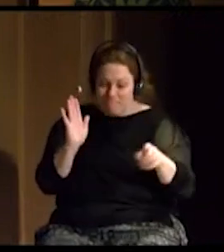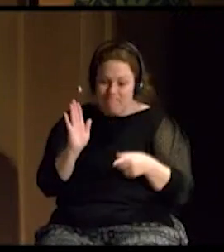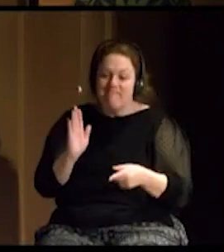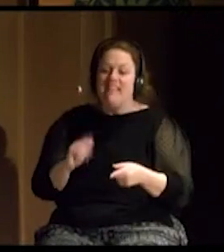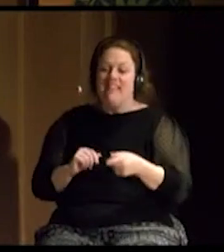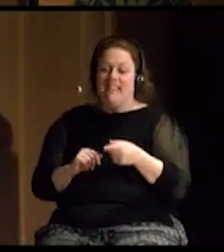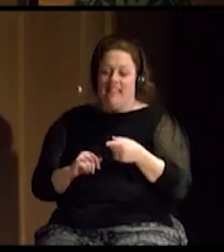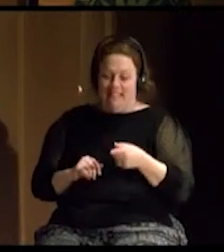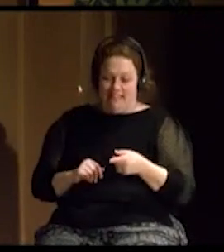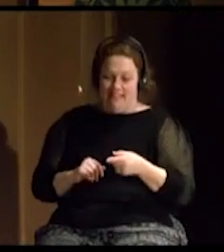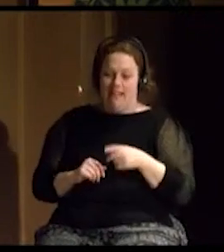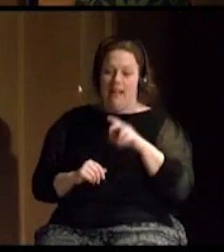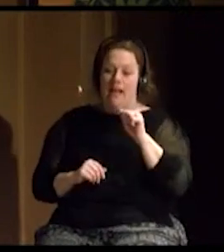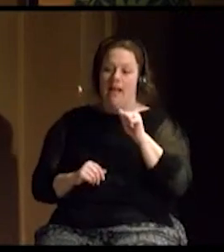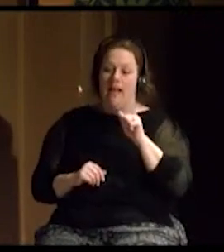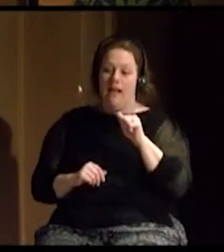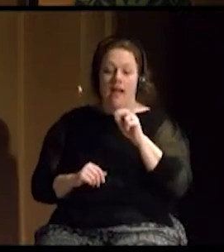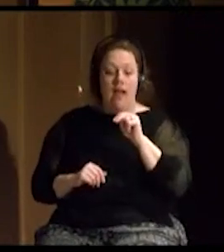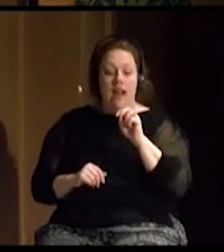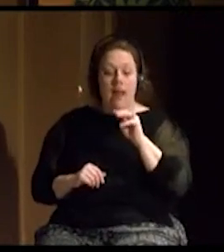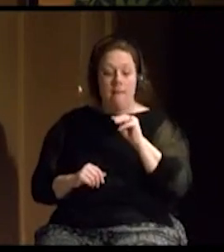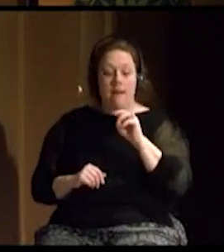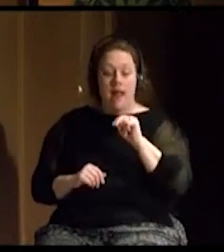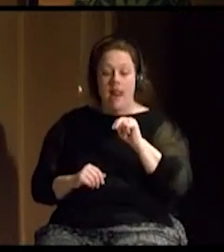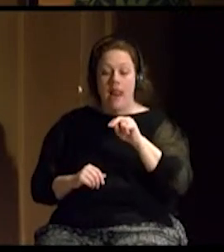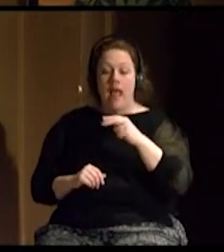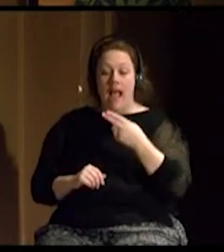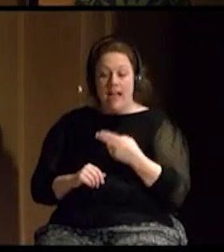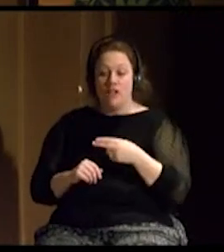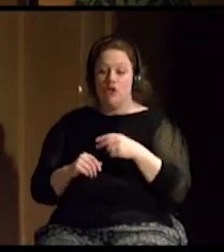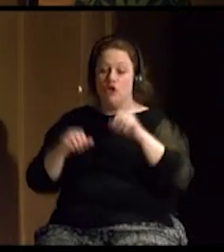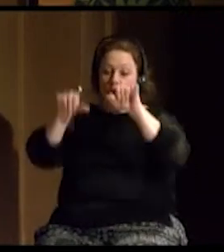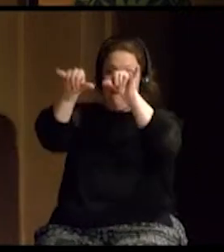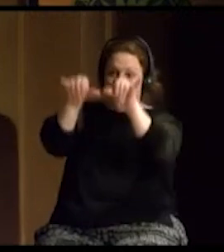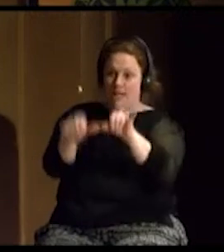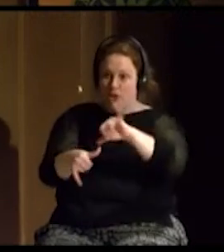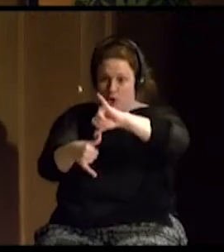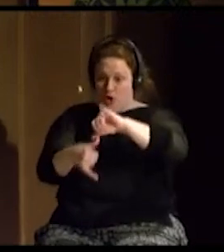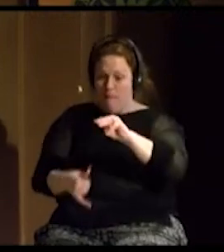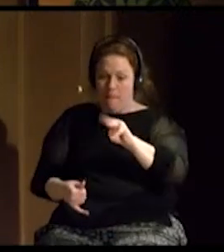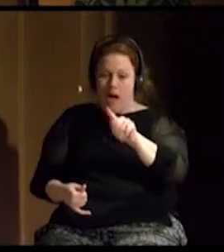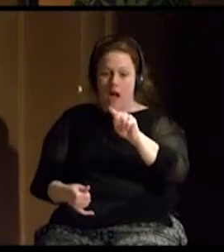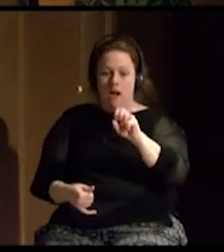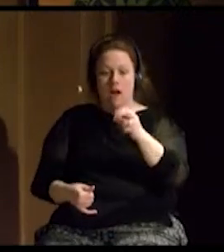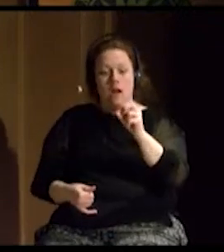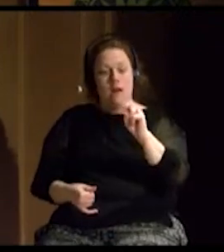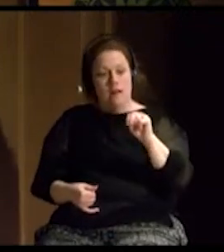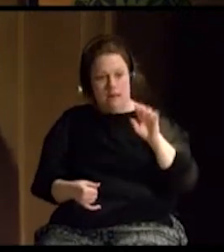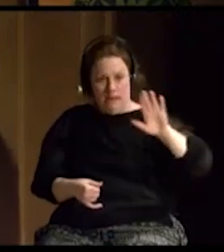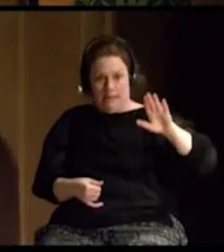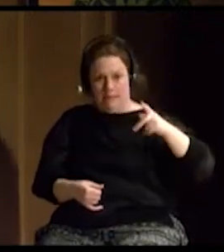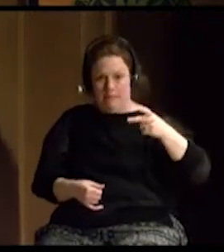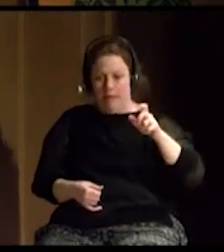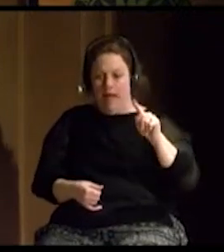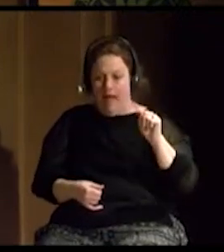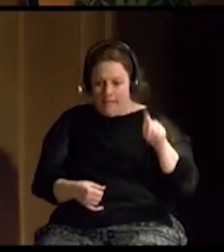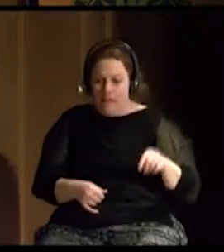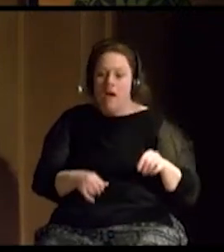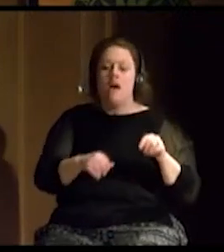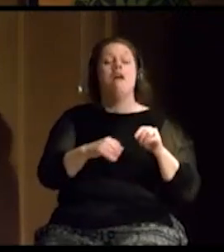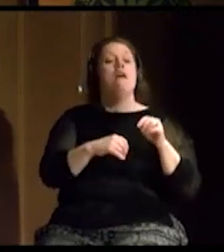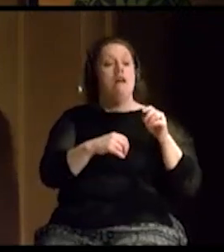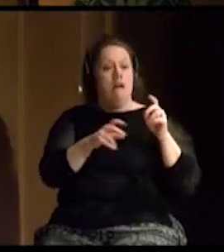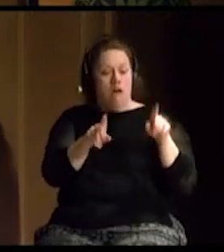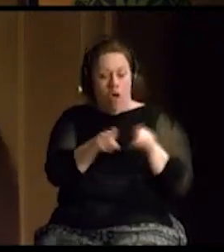at NMNH, in measuring mutton's pelt. Karen also took phenotypic elements from mutton's pelt and